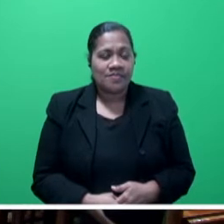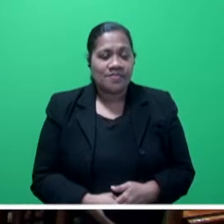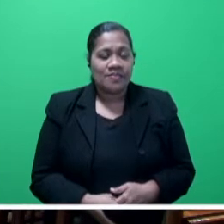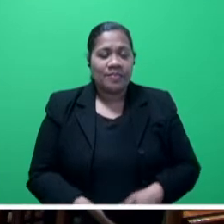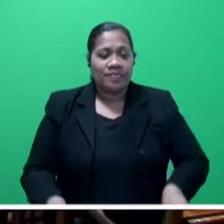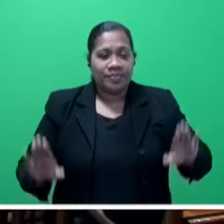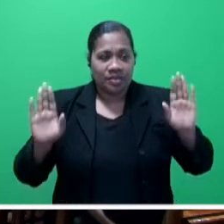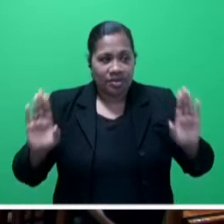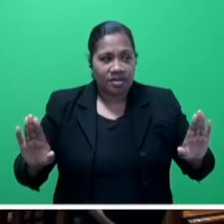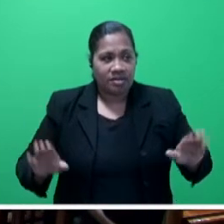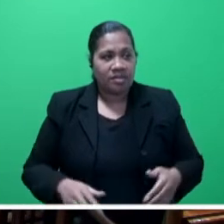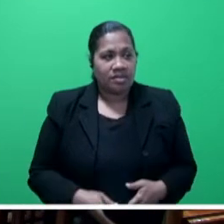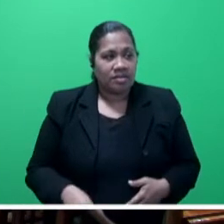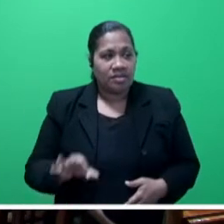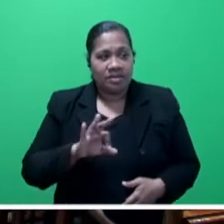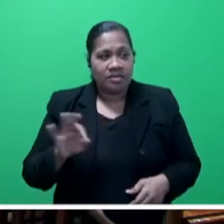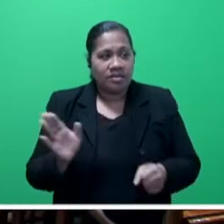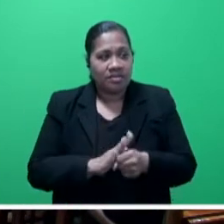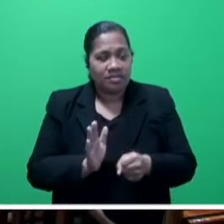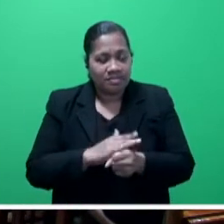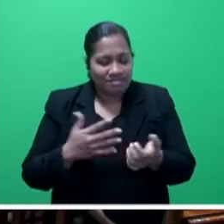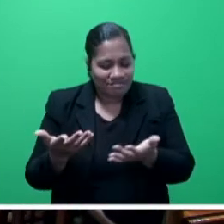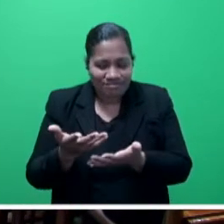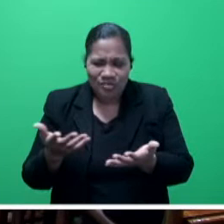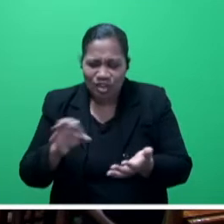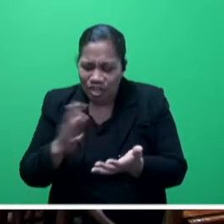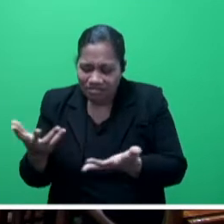Order. Don't carry out a conversation.